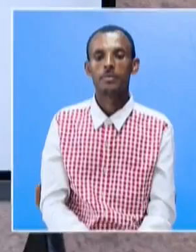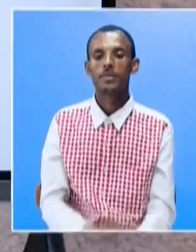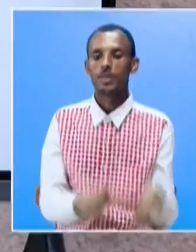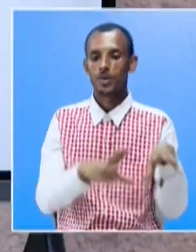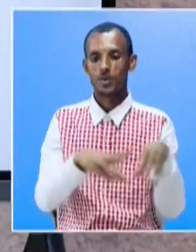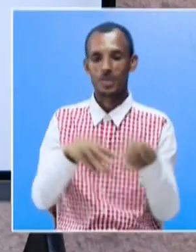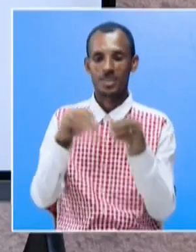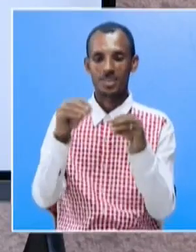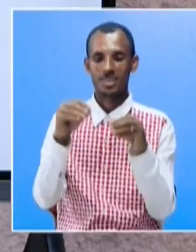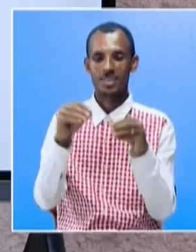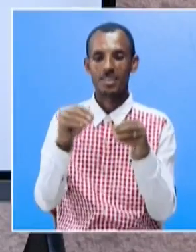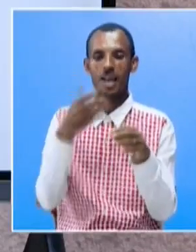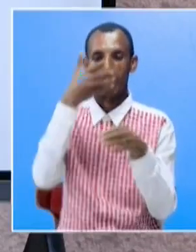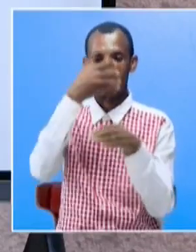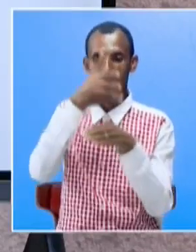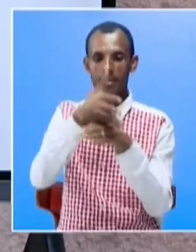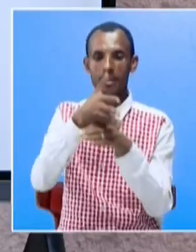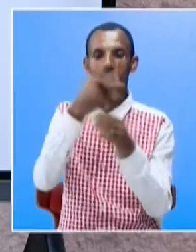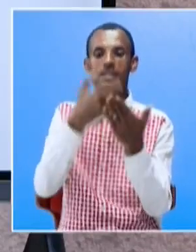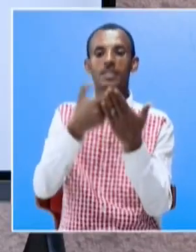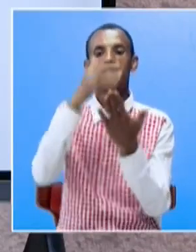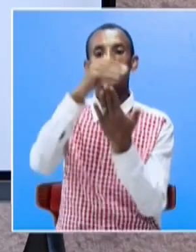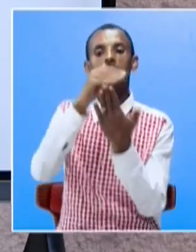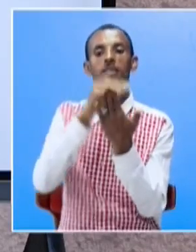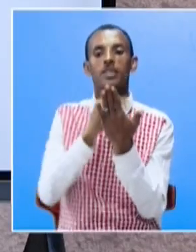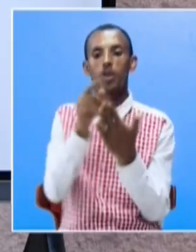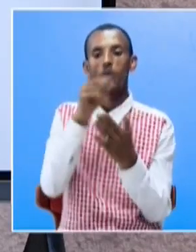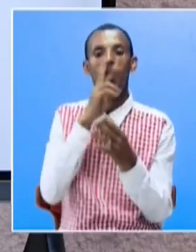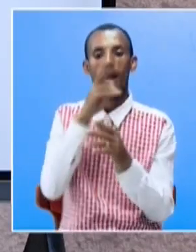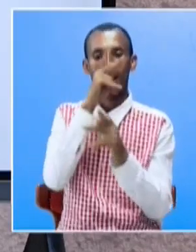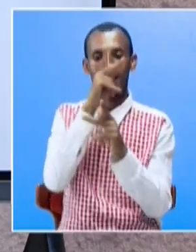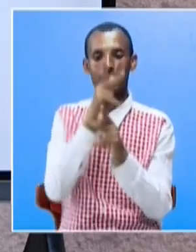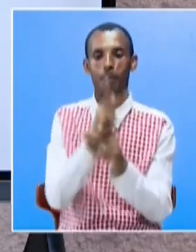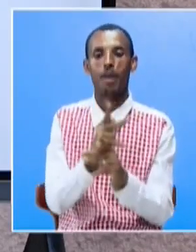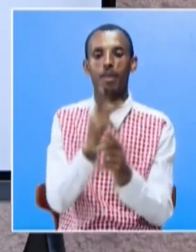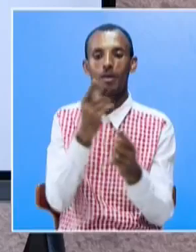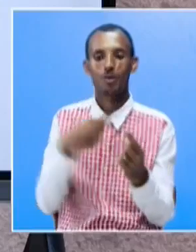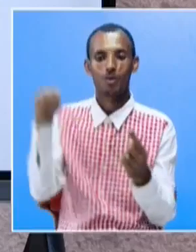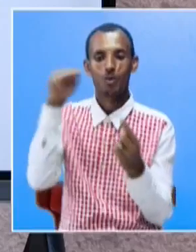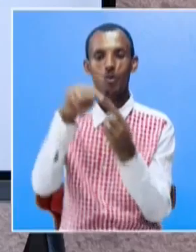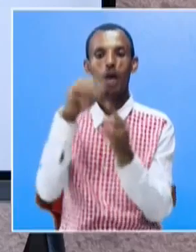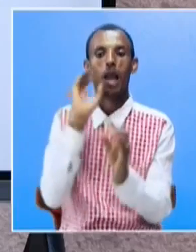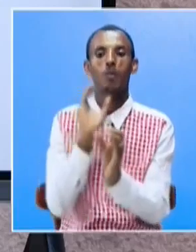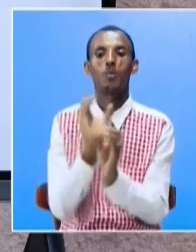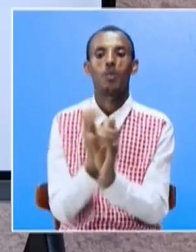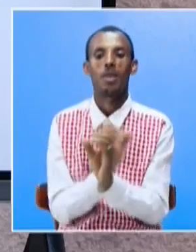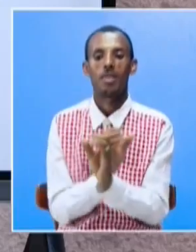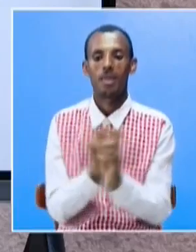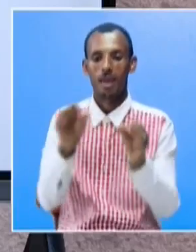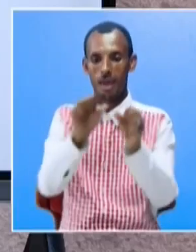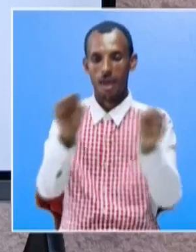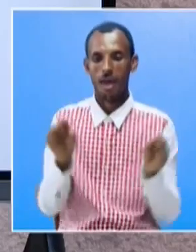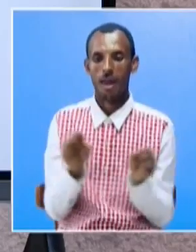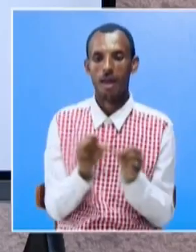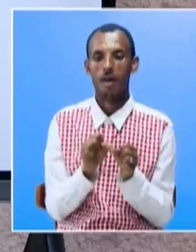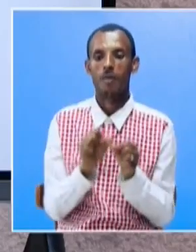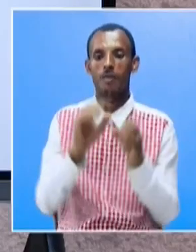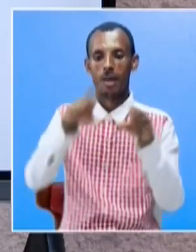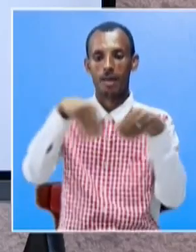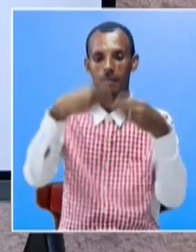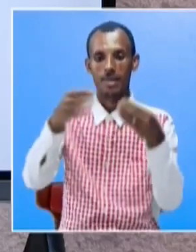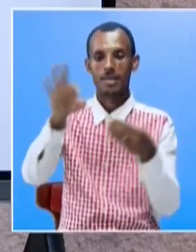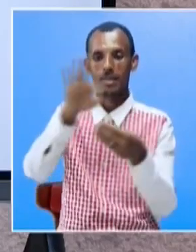Students, after this lesson, you are expected to calculate area of a given